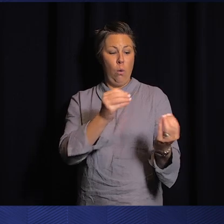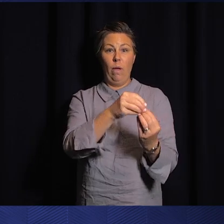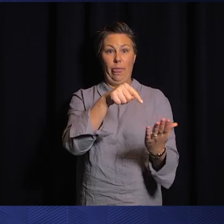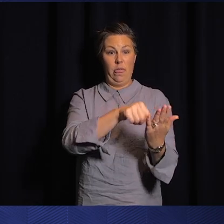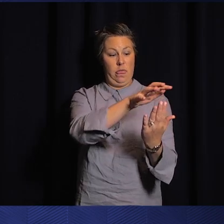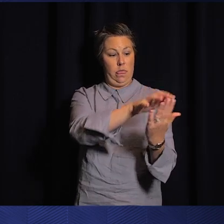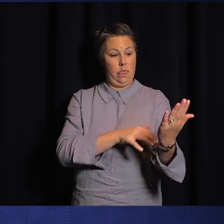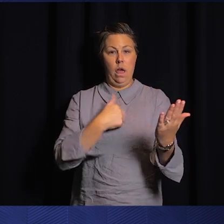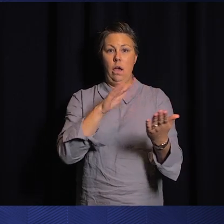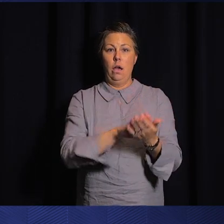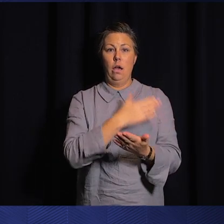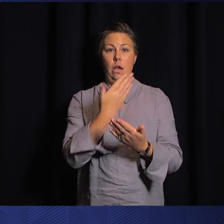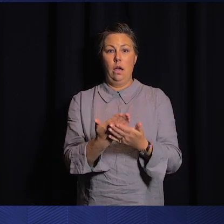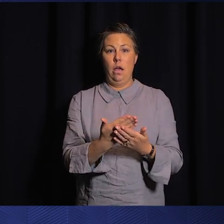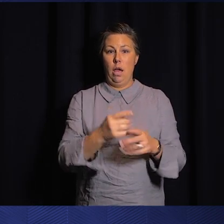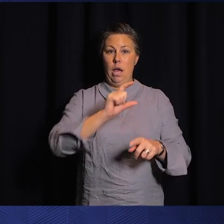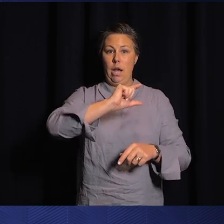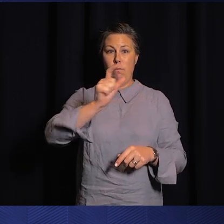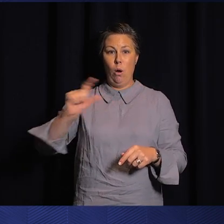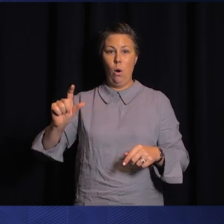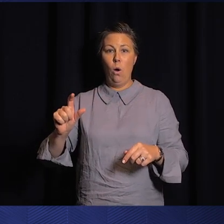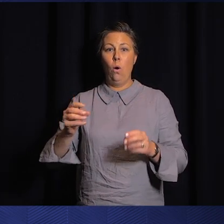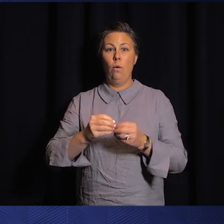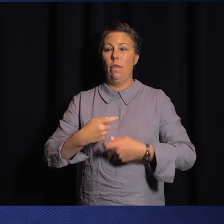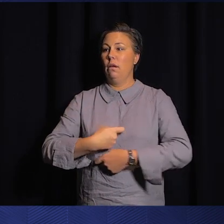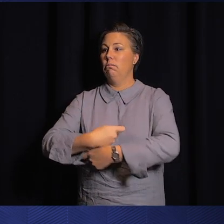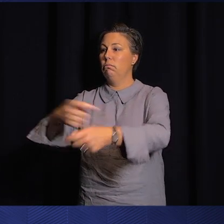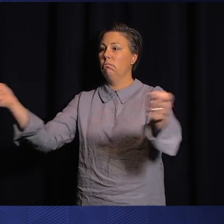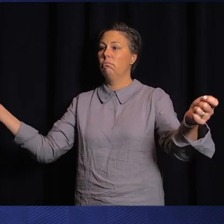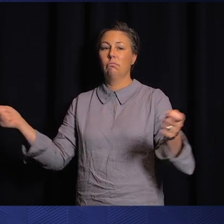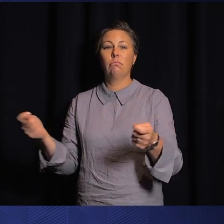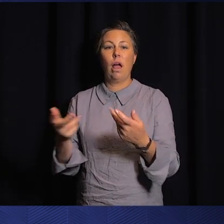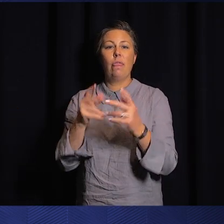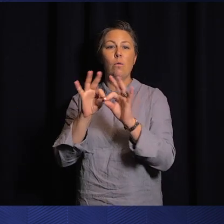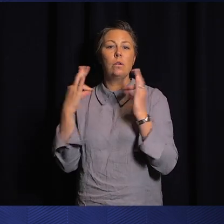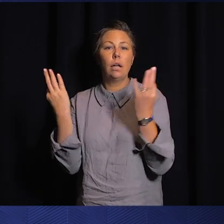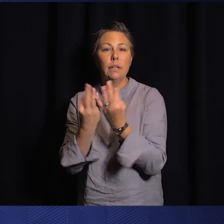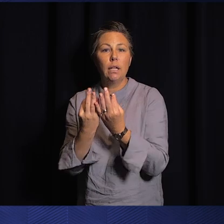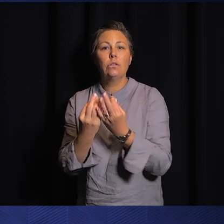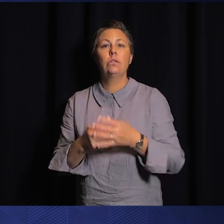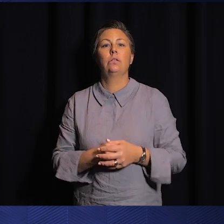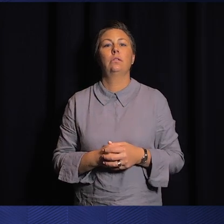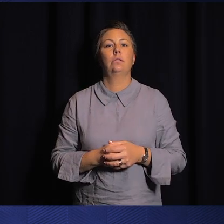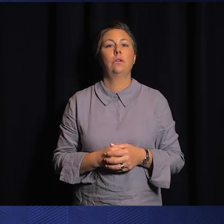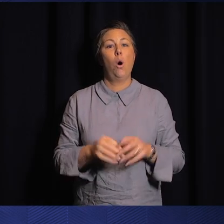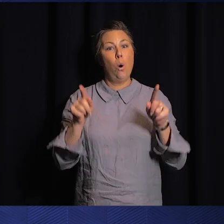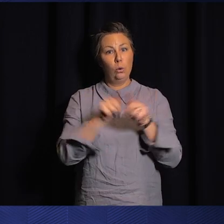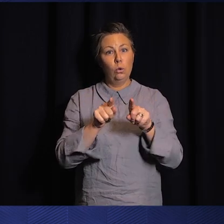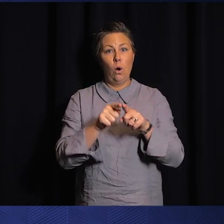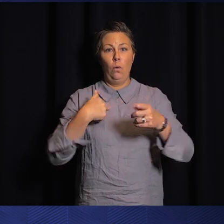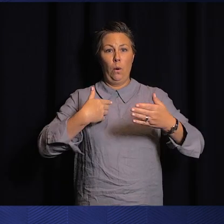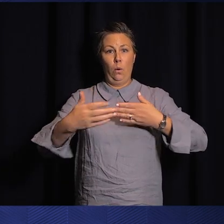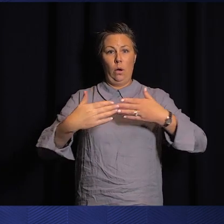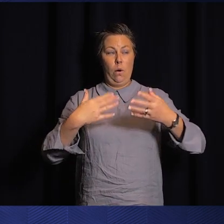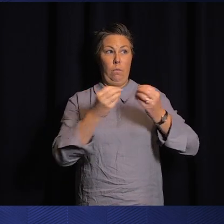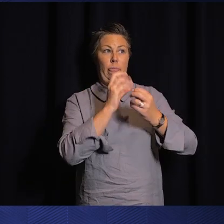entire document into Nepali language and distributed to all the stakeholders, and organized series of events with the